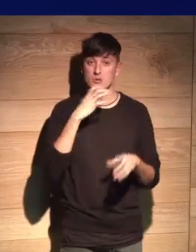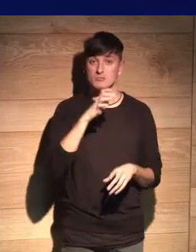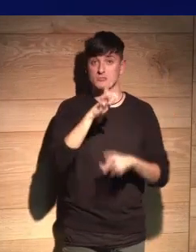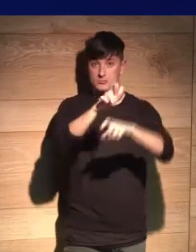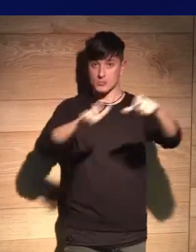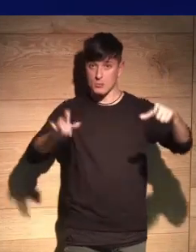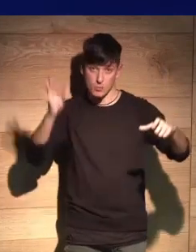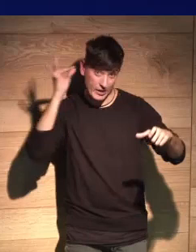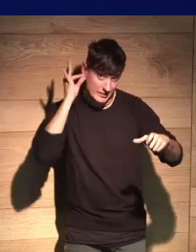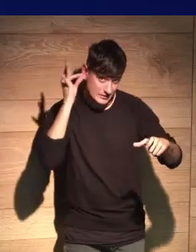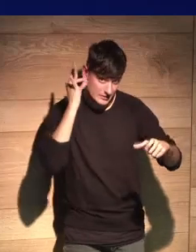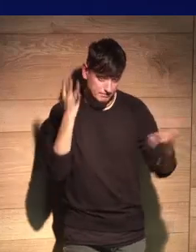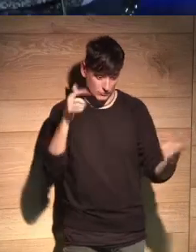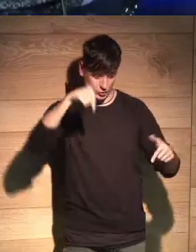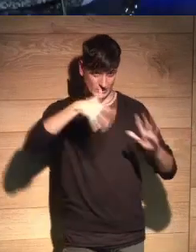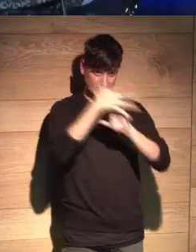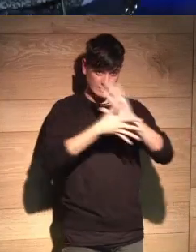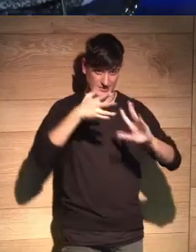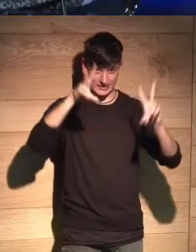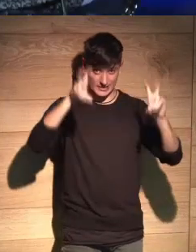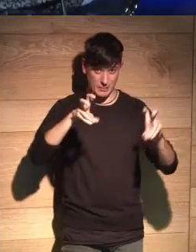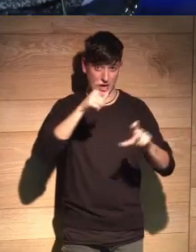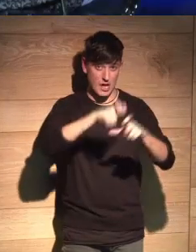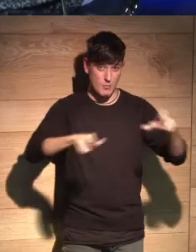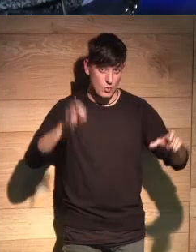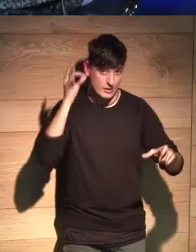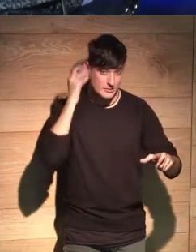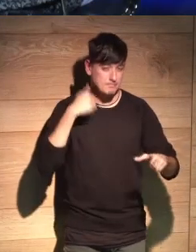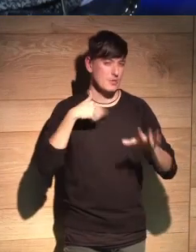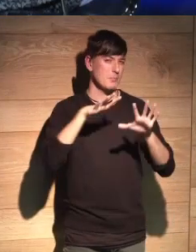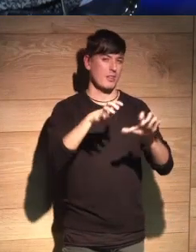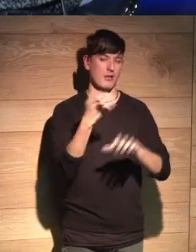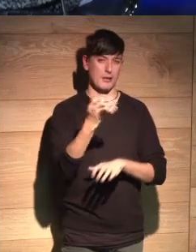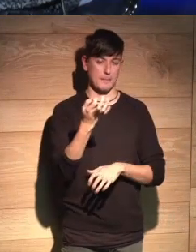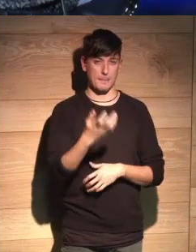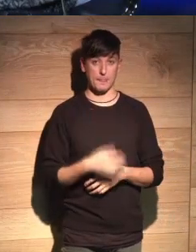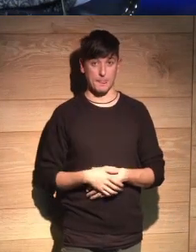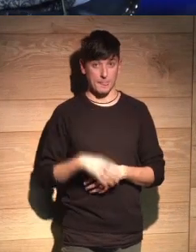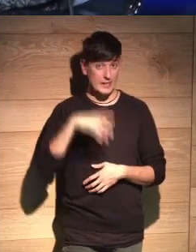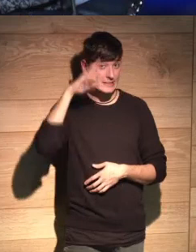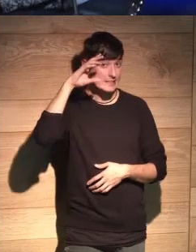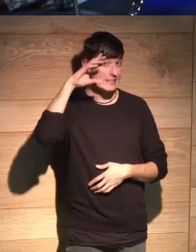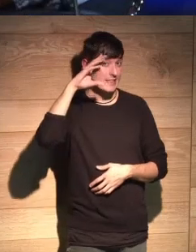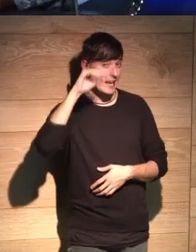From women, and we are speaking about women here today, what I learned has been